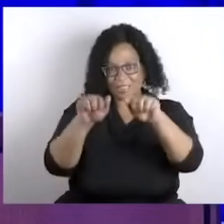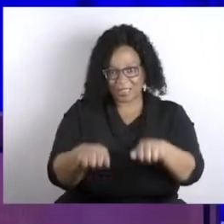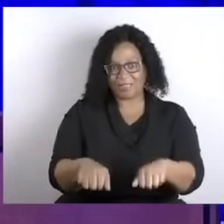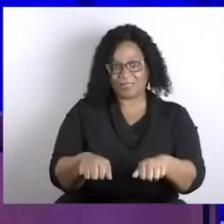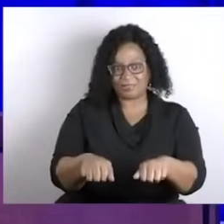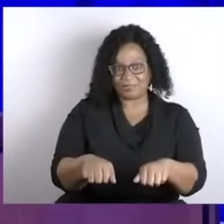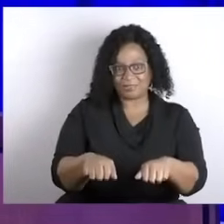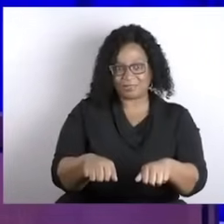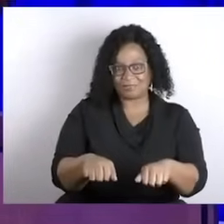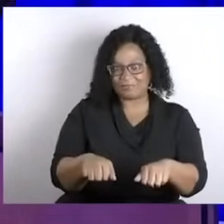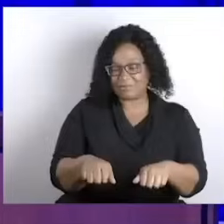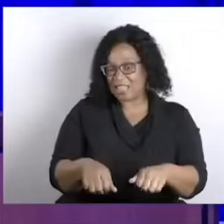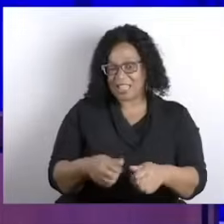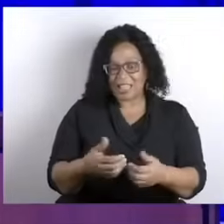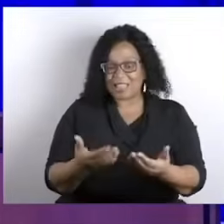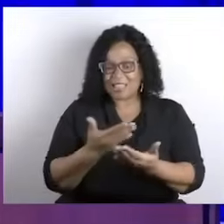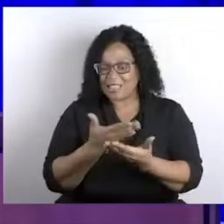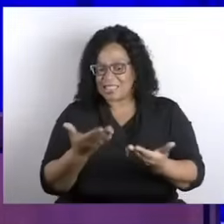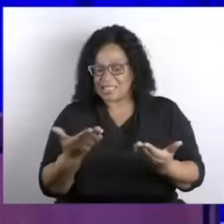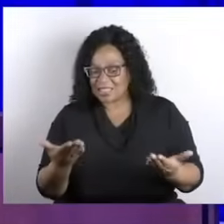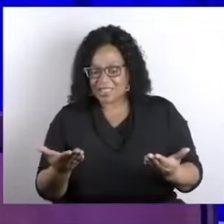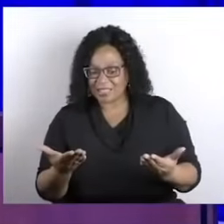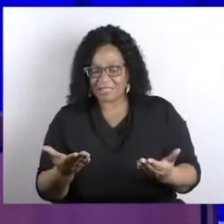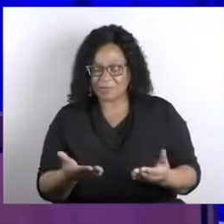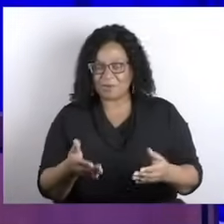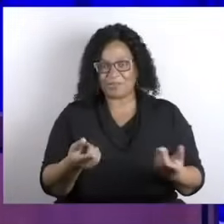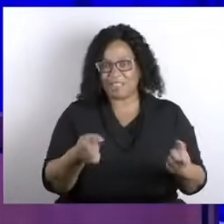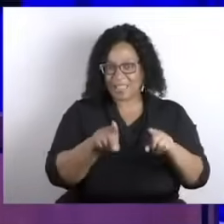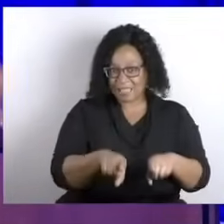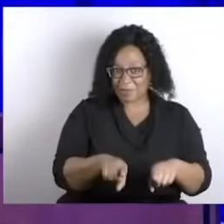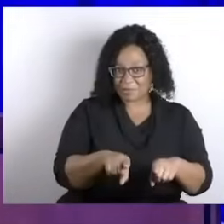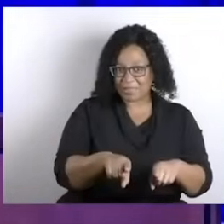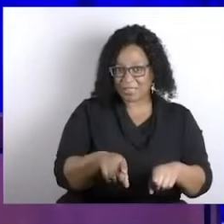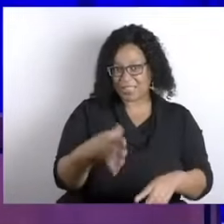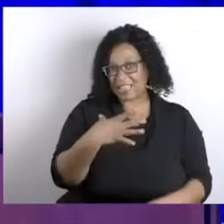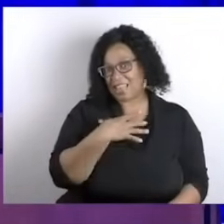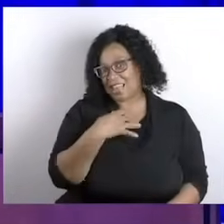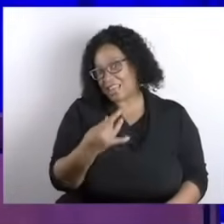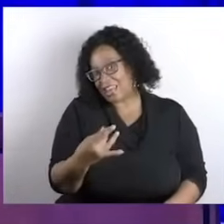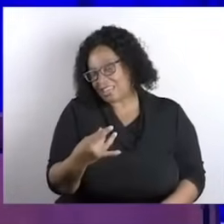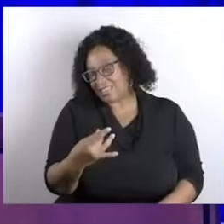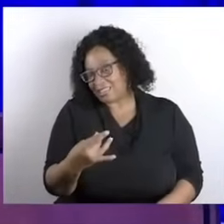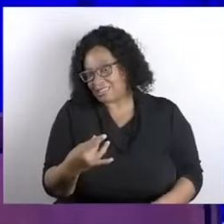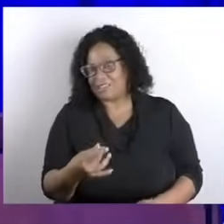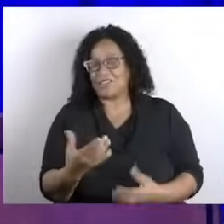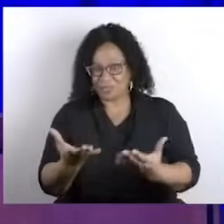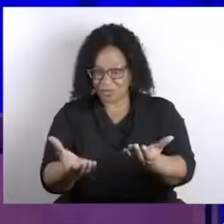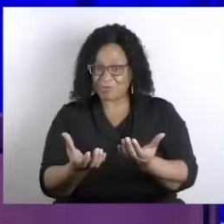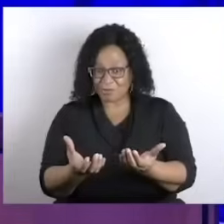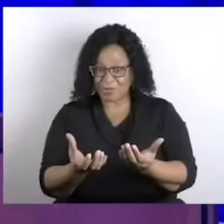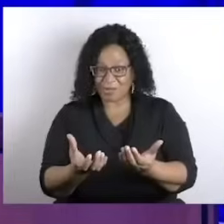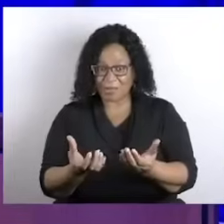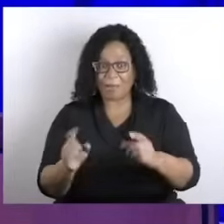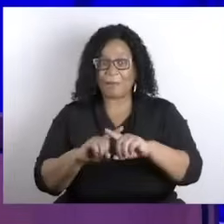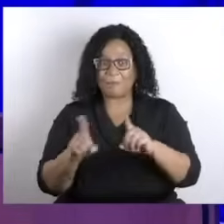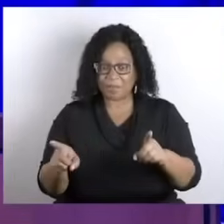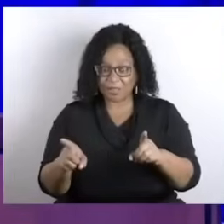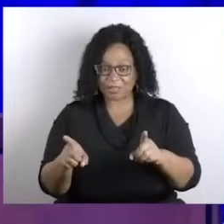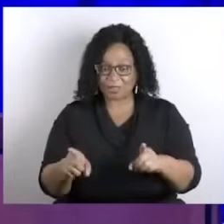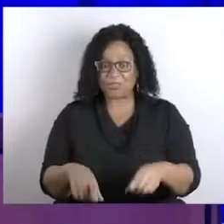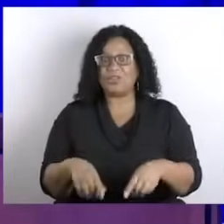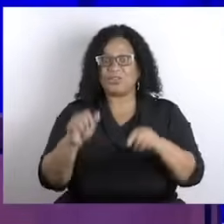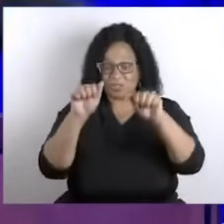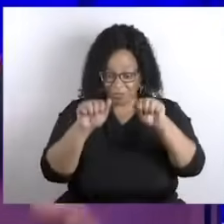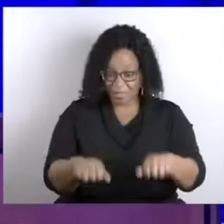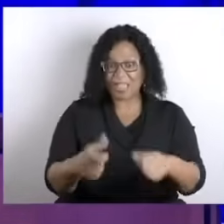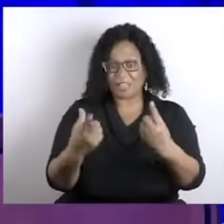way you want them to. You won't always have circumstances to be just like you want them to be. And so you got to do what you can do, even if you